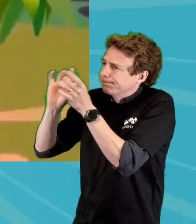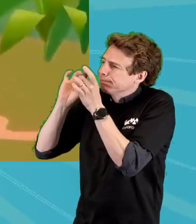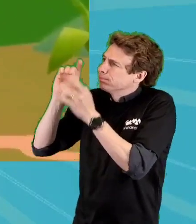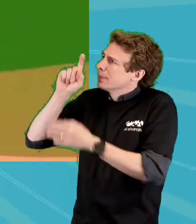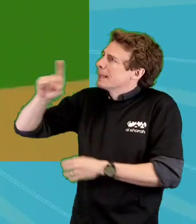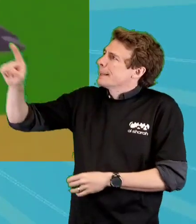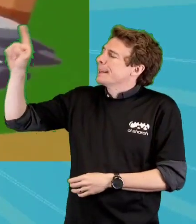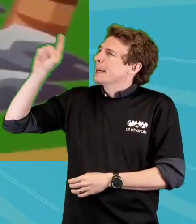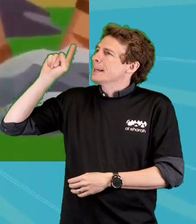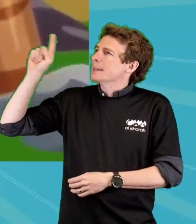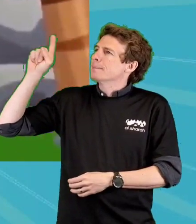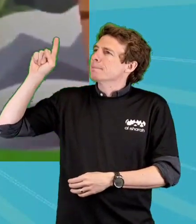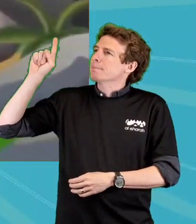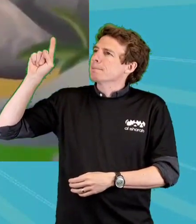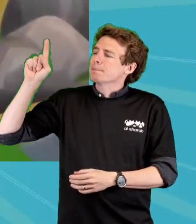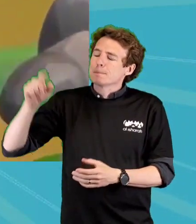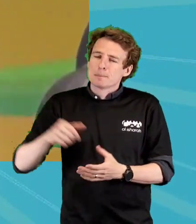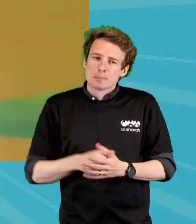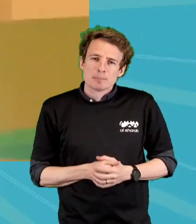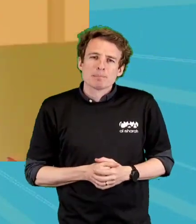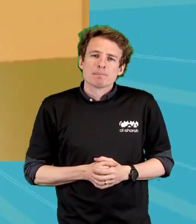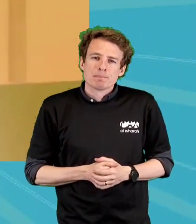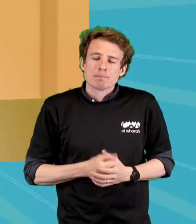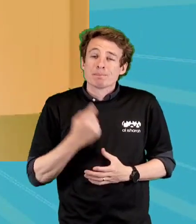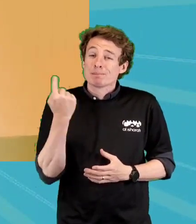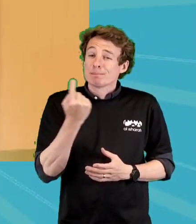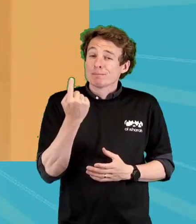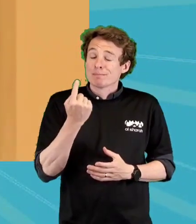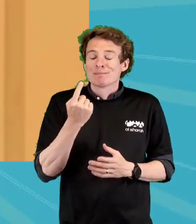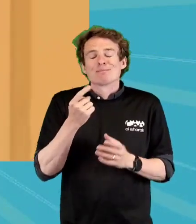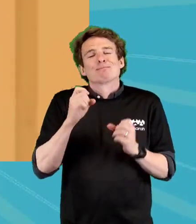show how to be closer to